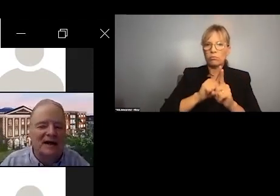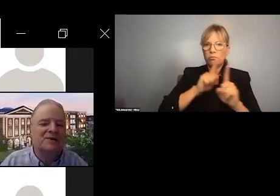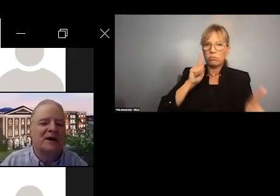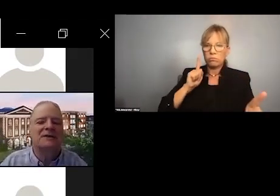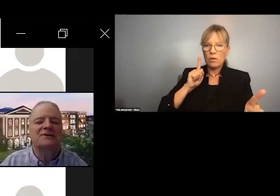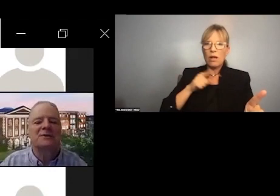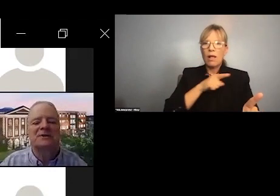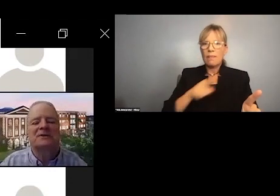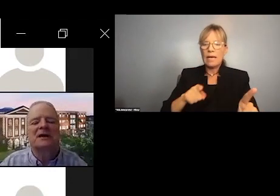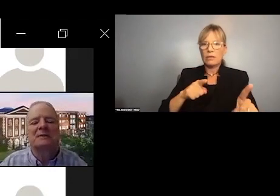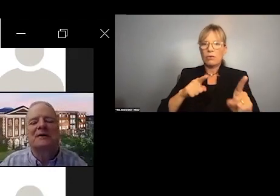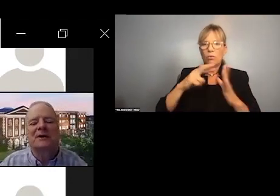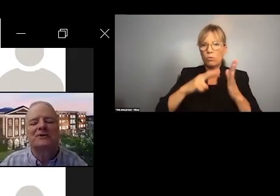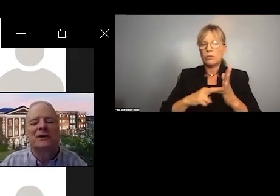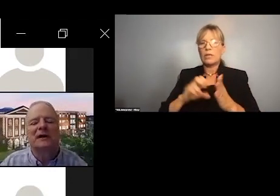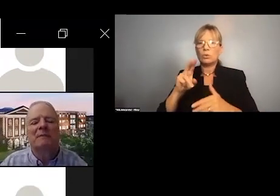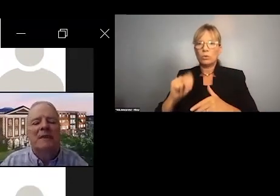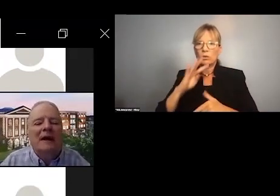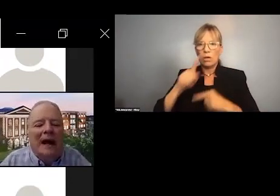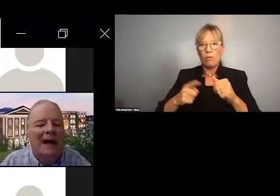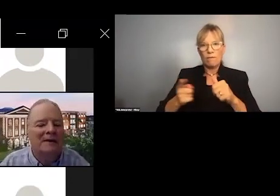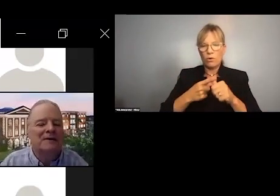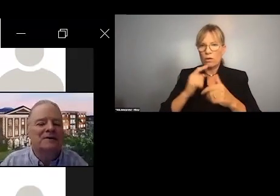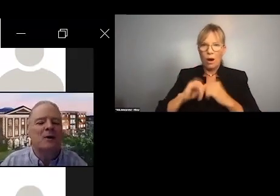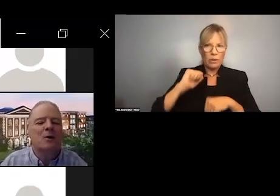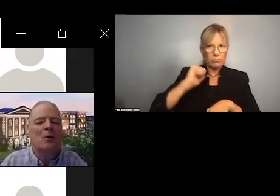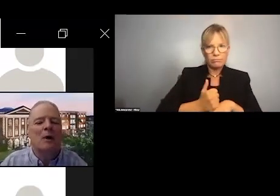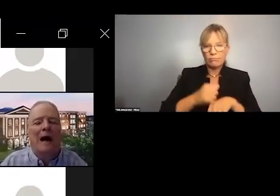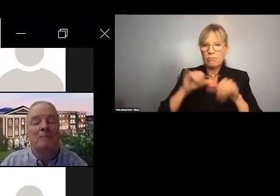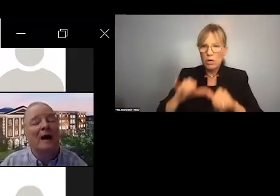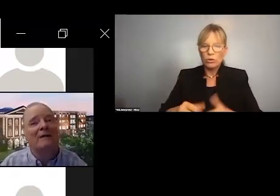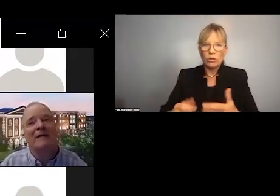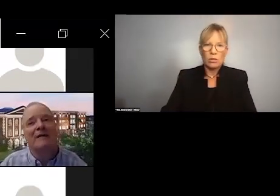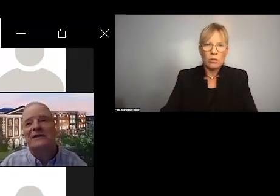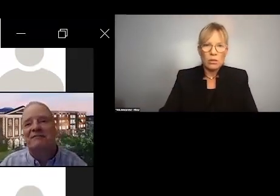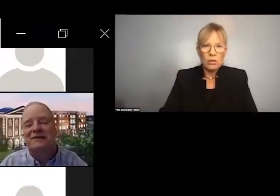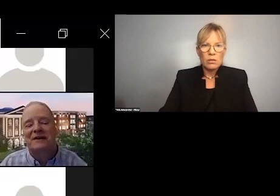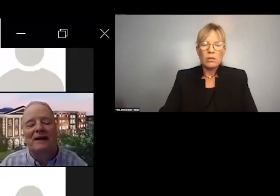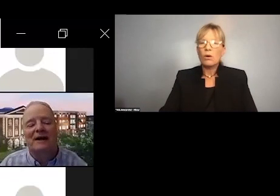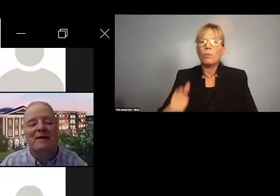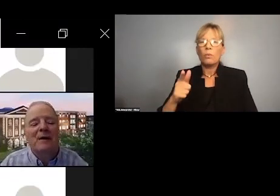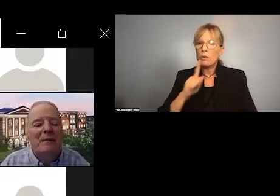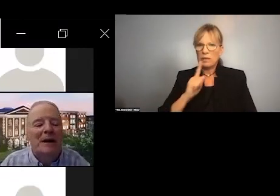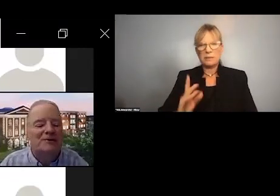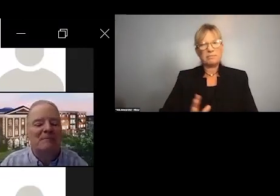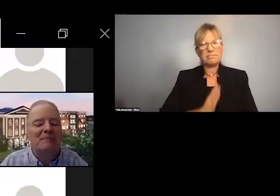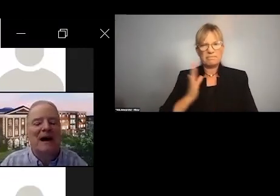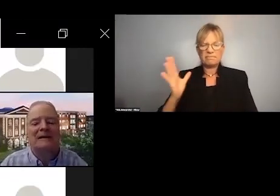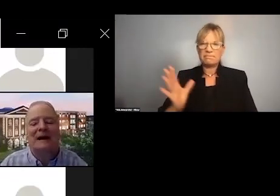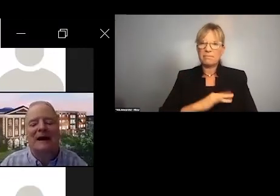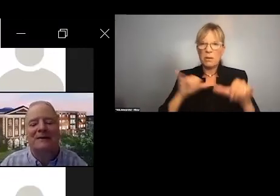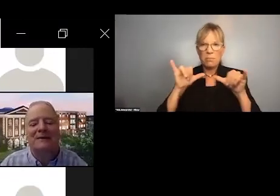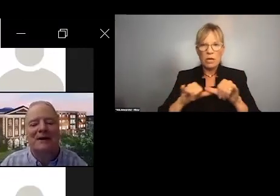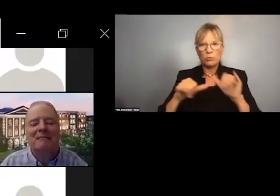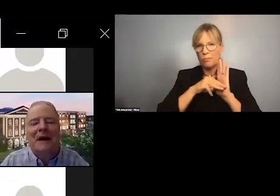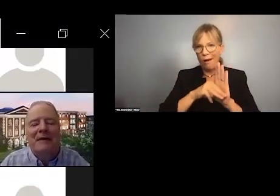are the constructs that Susan talked about initially. And so we had a very sophisticated measurement